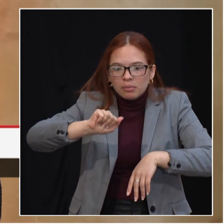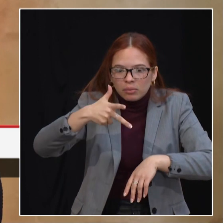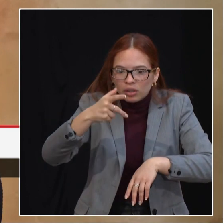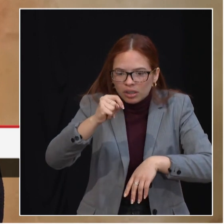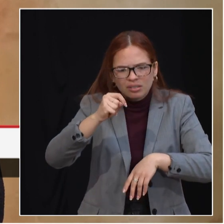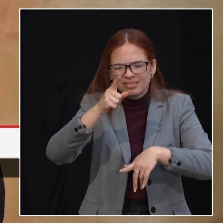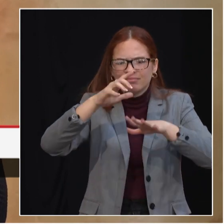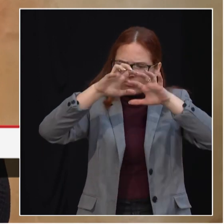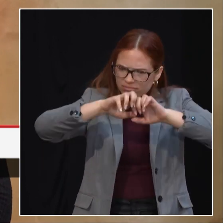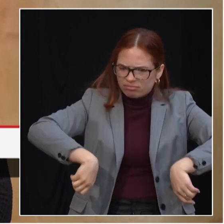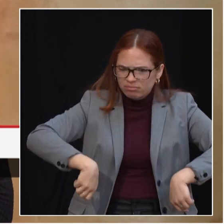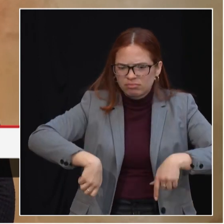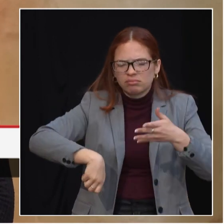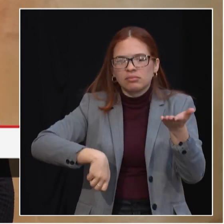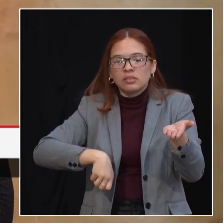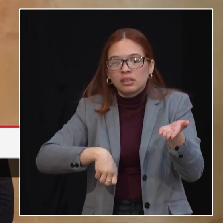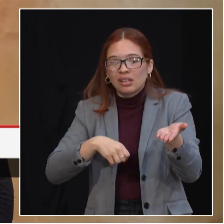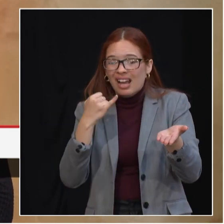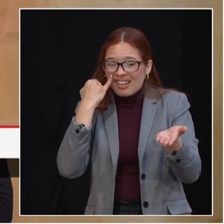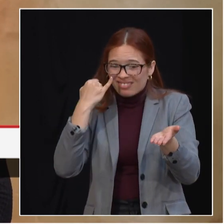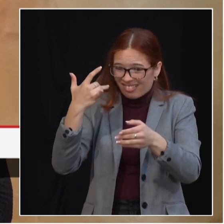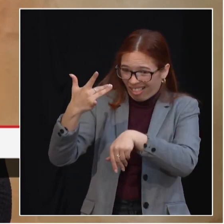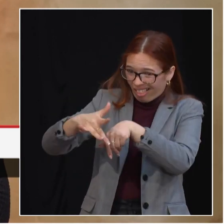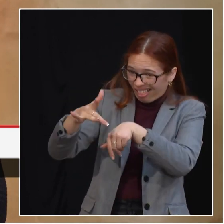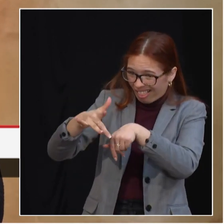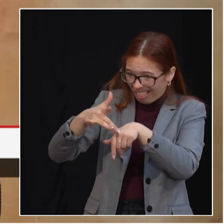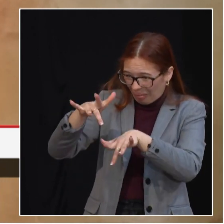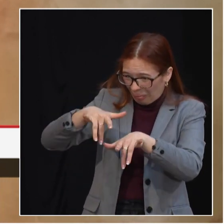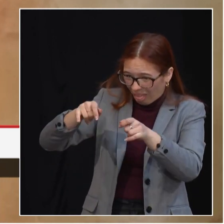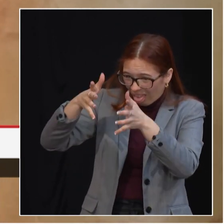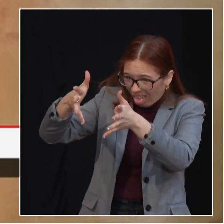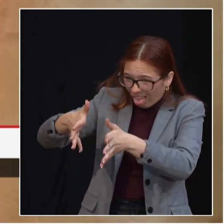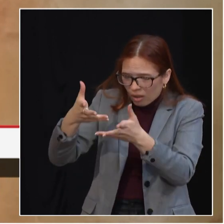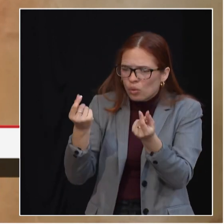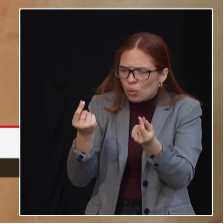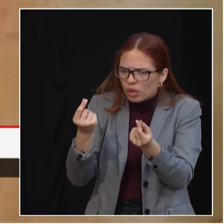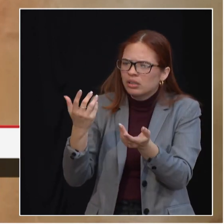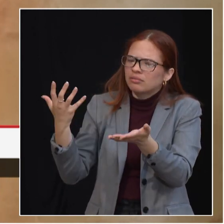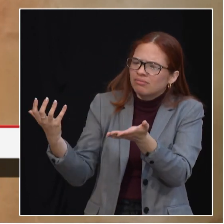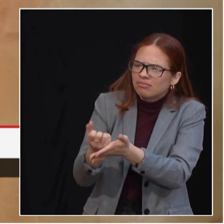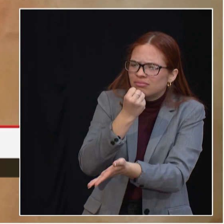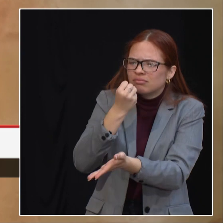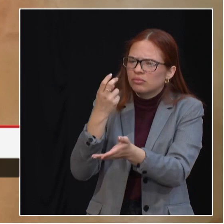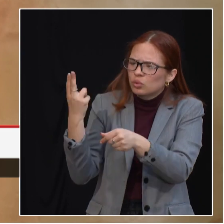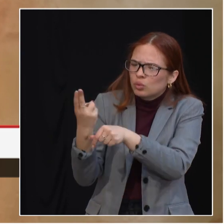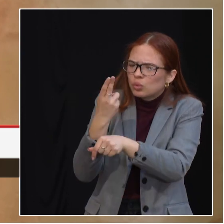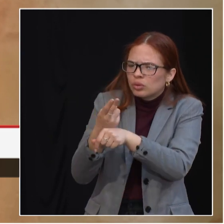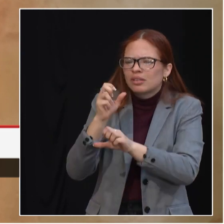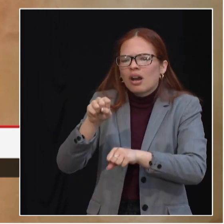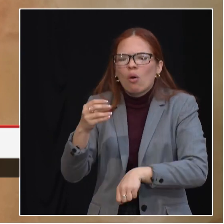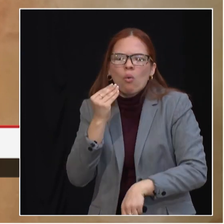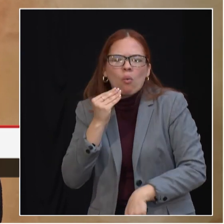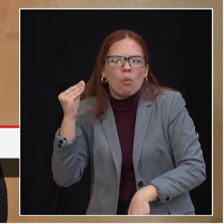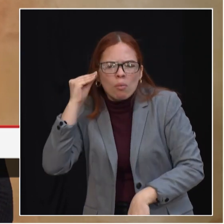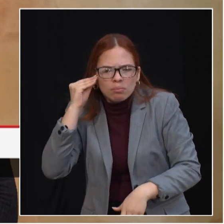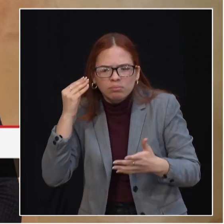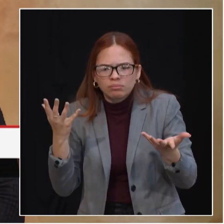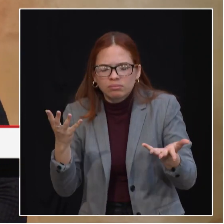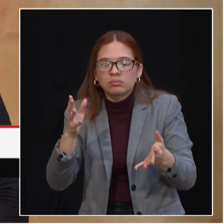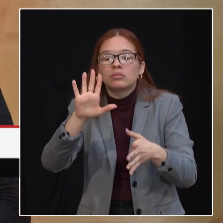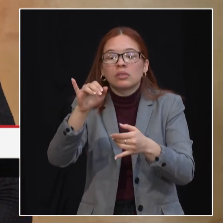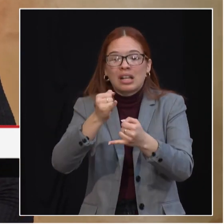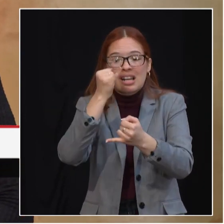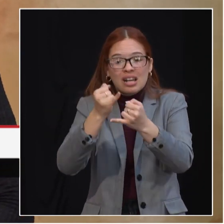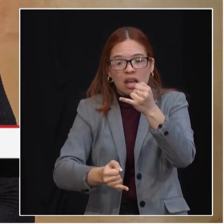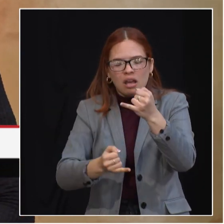lots. Lastly, I want to really shout out some of our faith-based